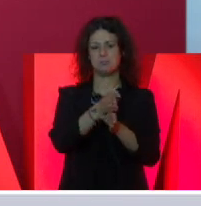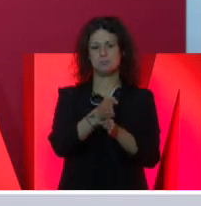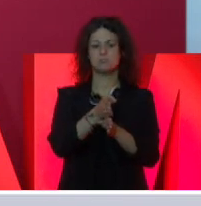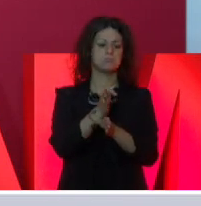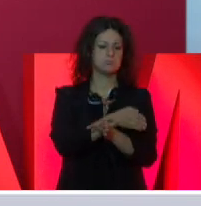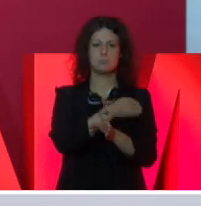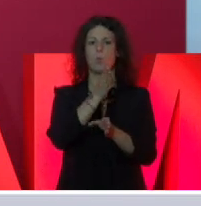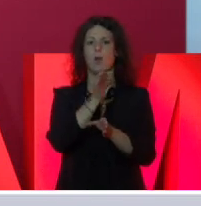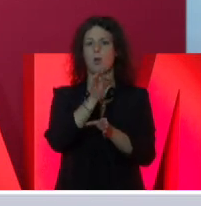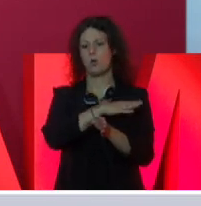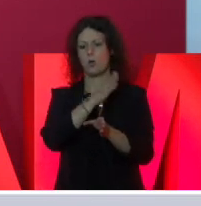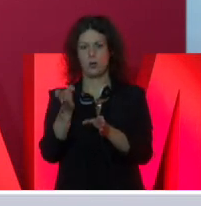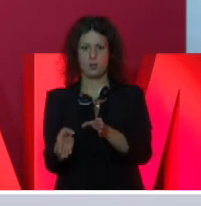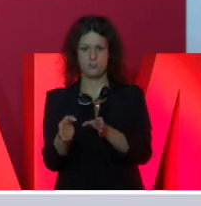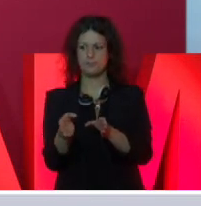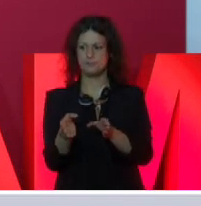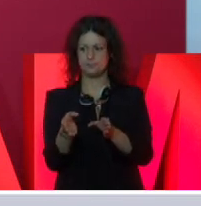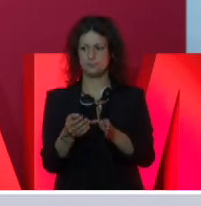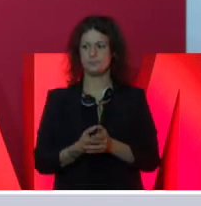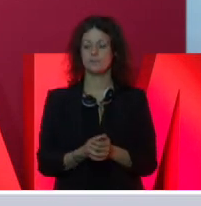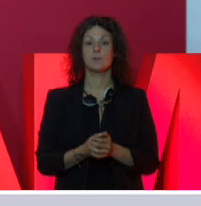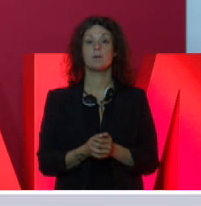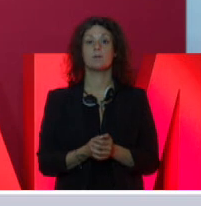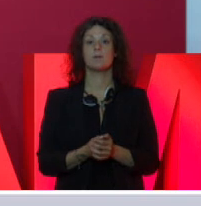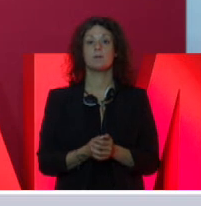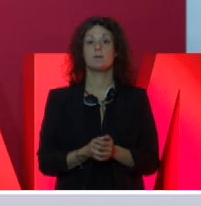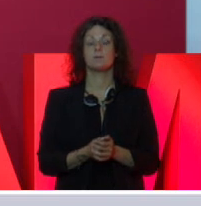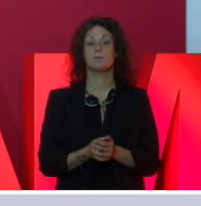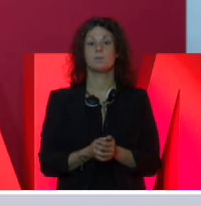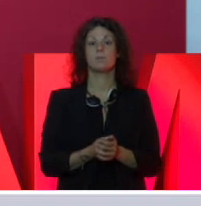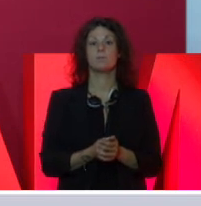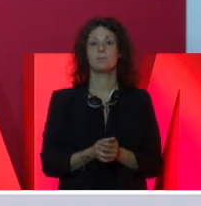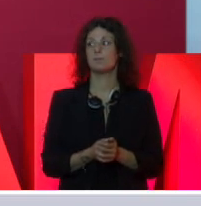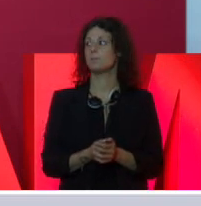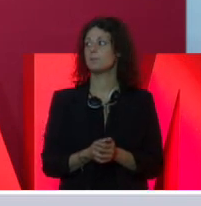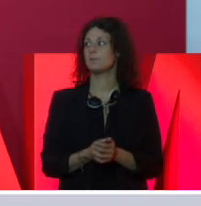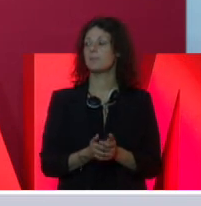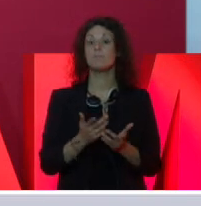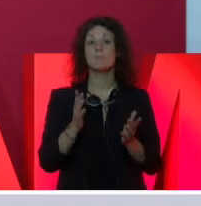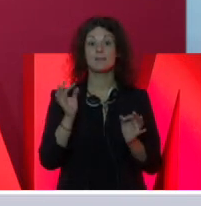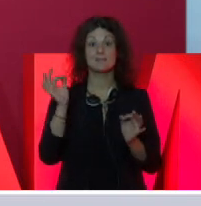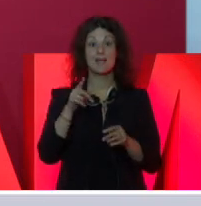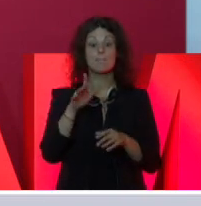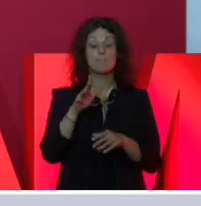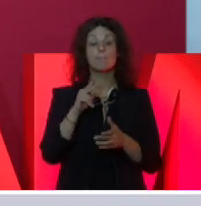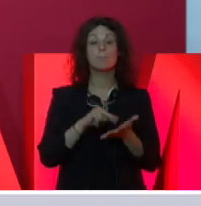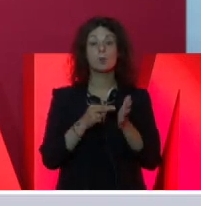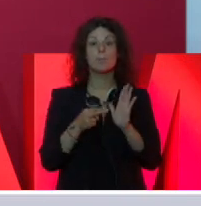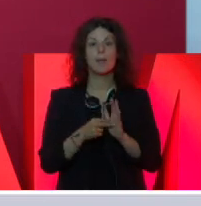line has no possibility of being successful. But if you